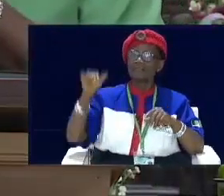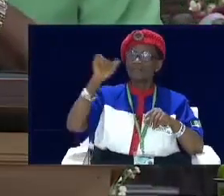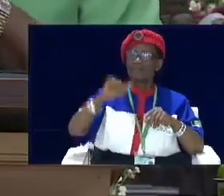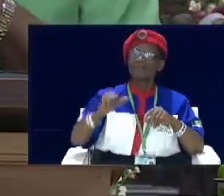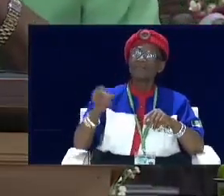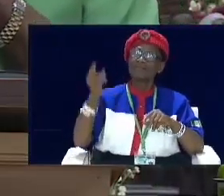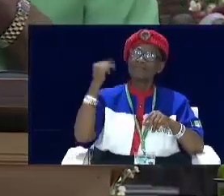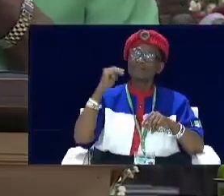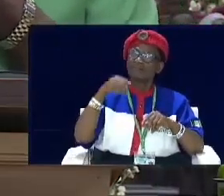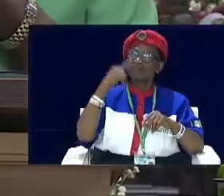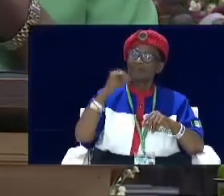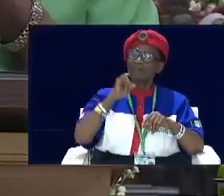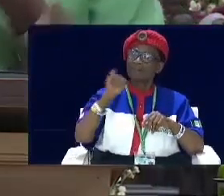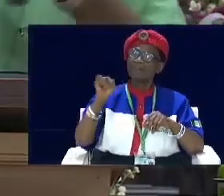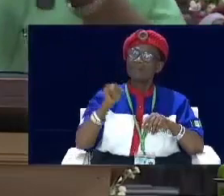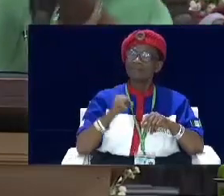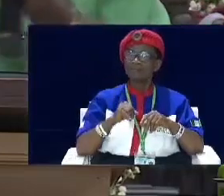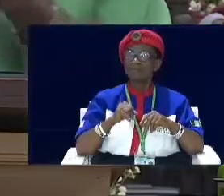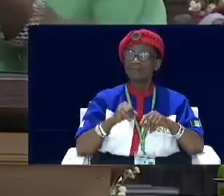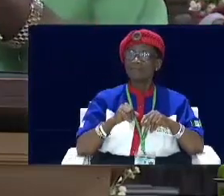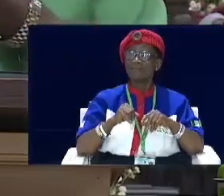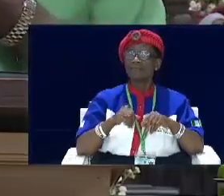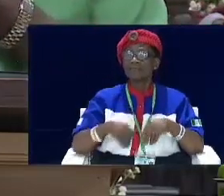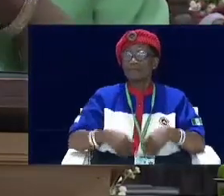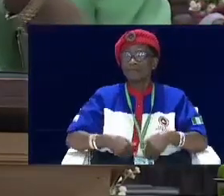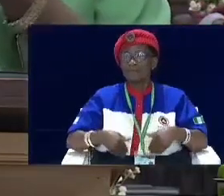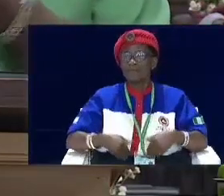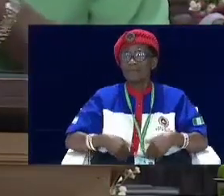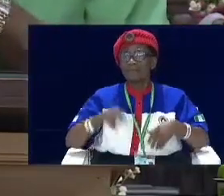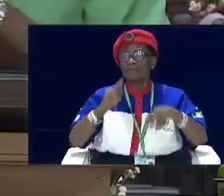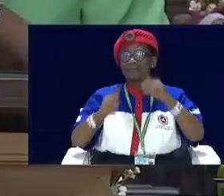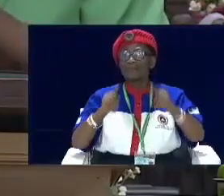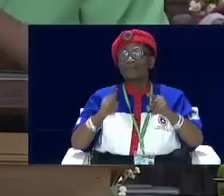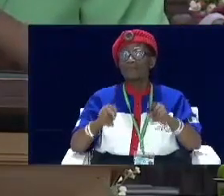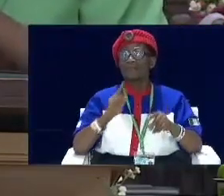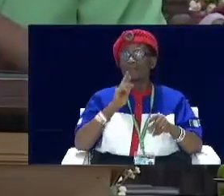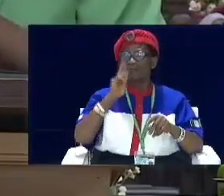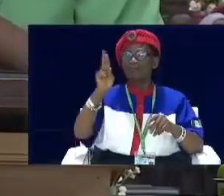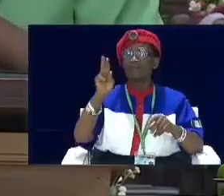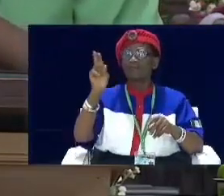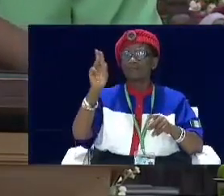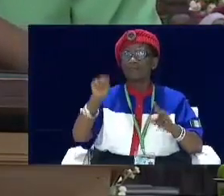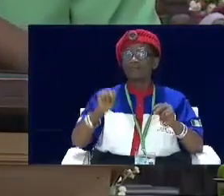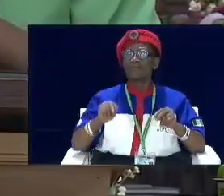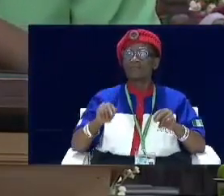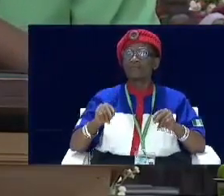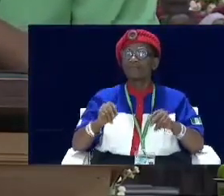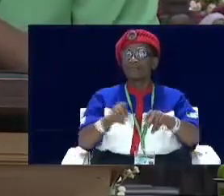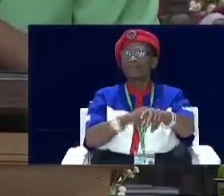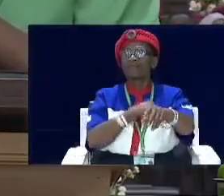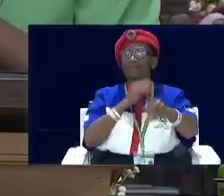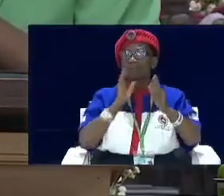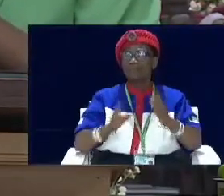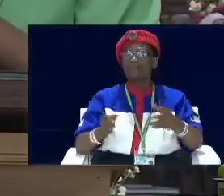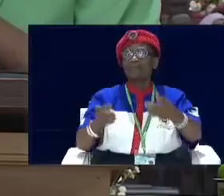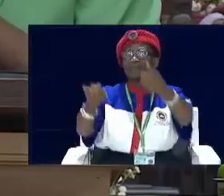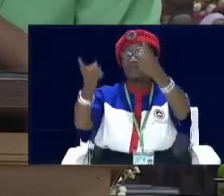wípé. Young people are no longer coming to church. Àwọn ọ̀dọ́ wọn wá sílé ìjọsìn